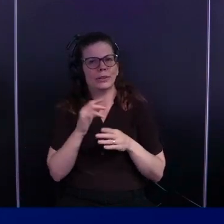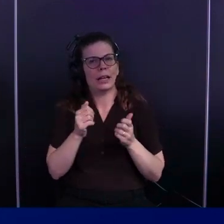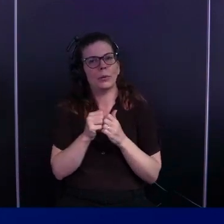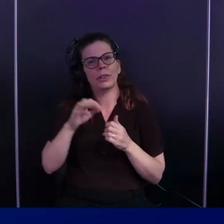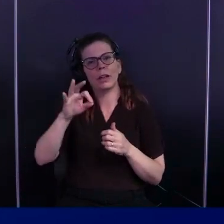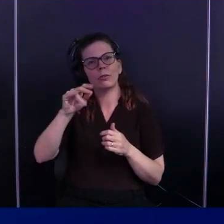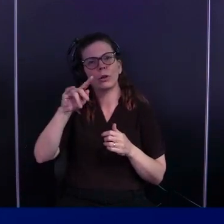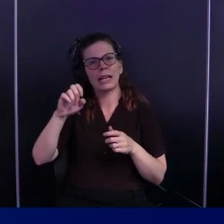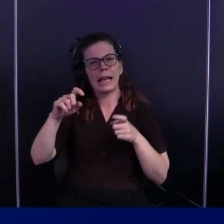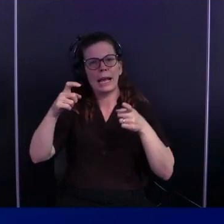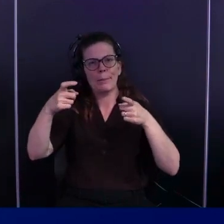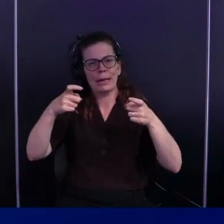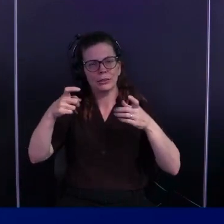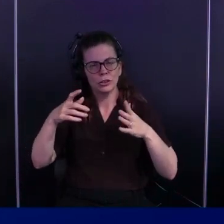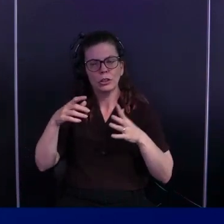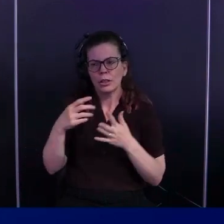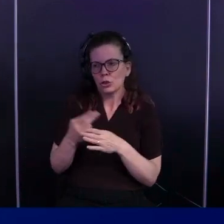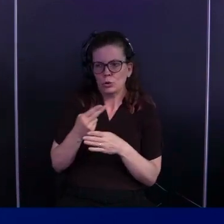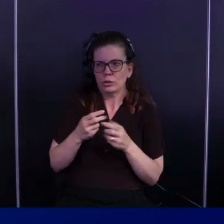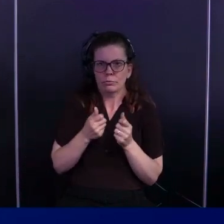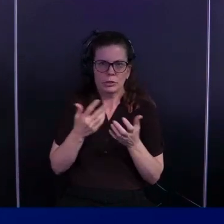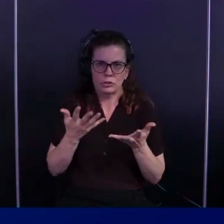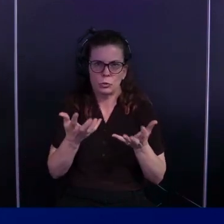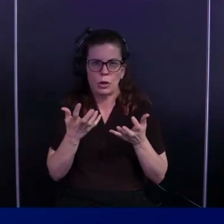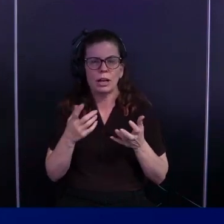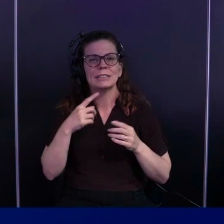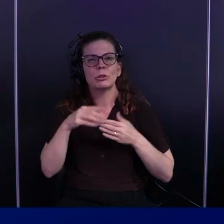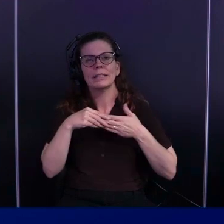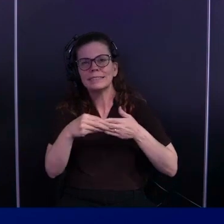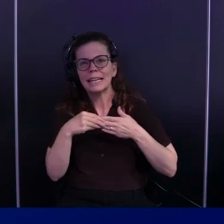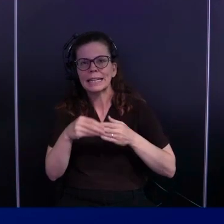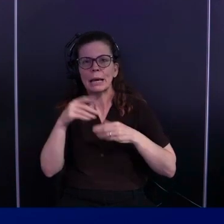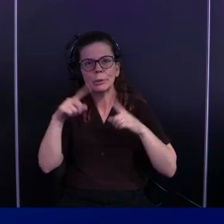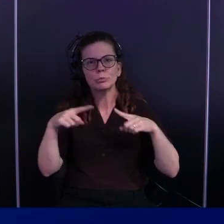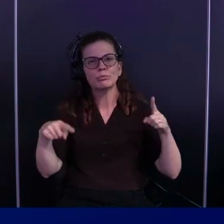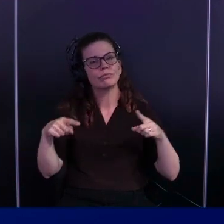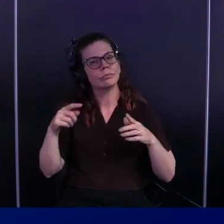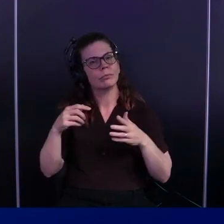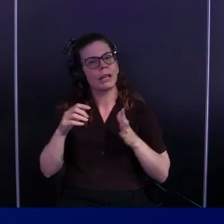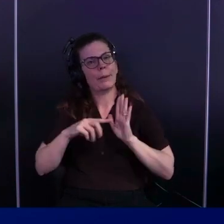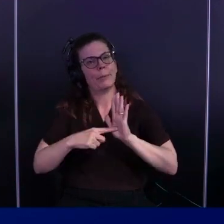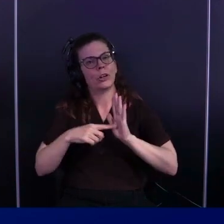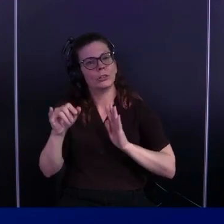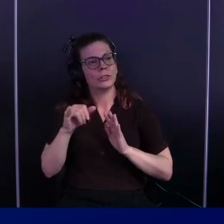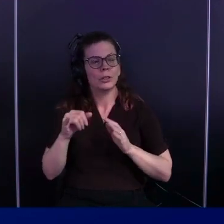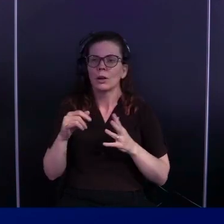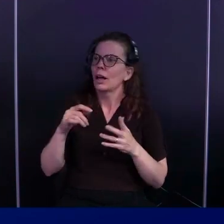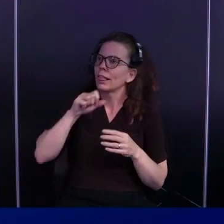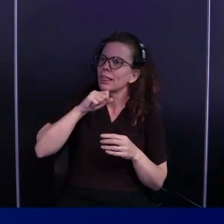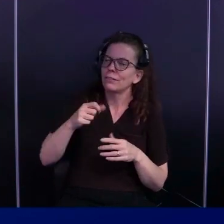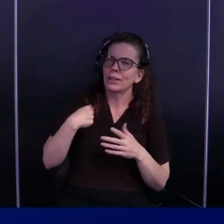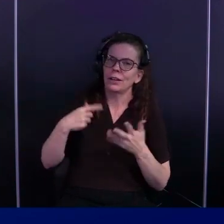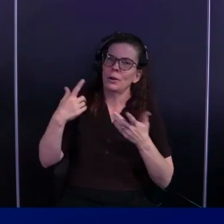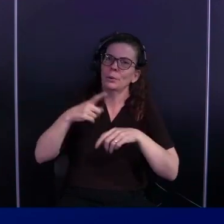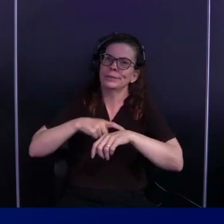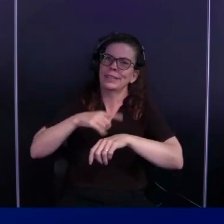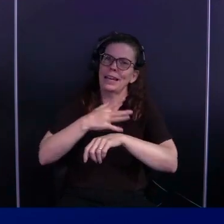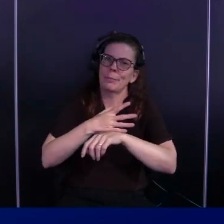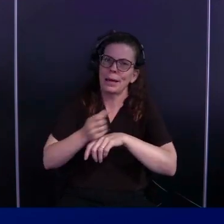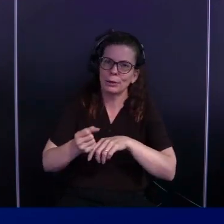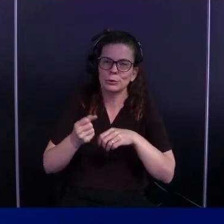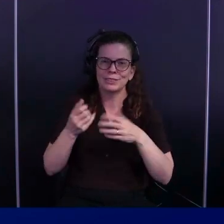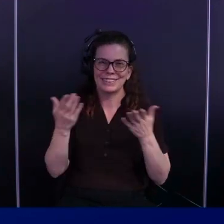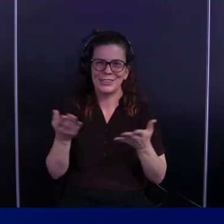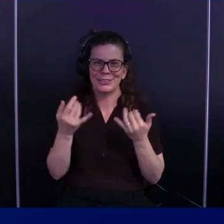just use it as much as you want. And kind of, it's all a very dynamic procurement model too. I love it. Lior, unfortunately, our time is up